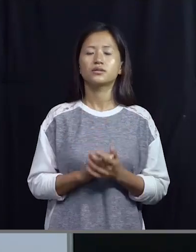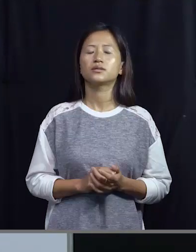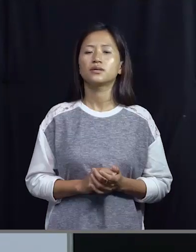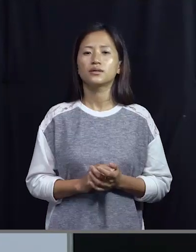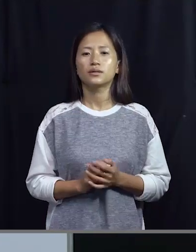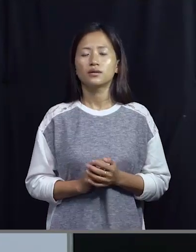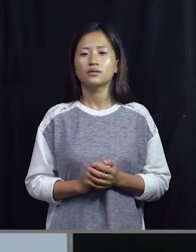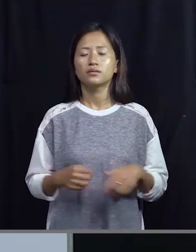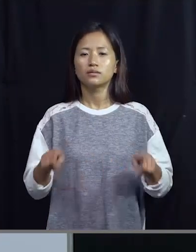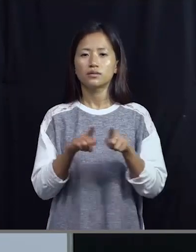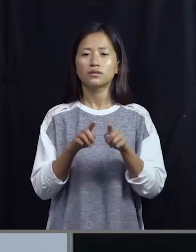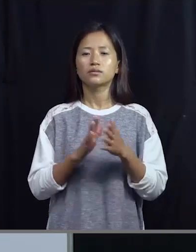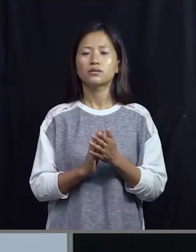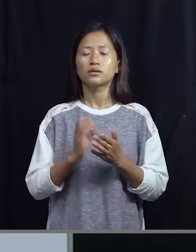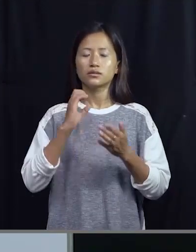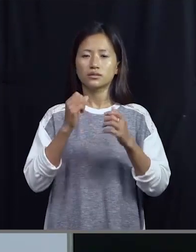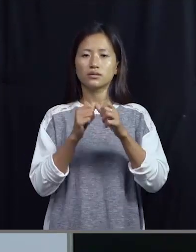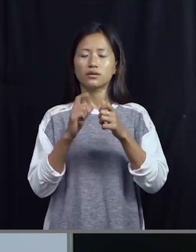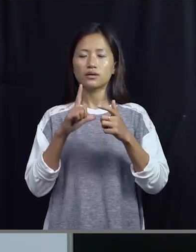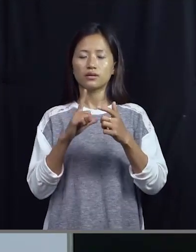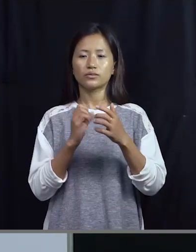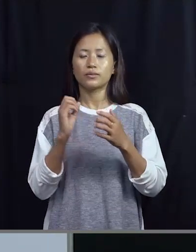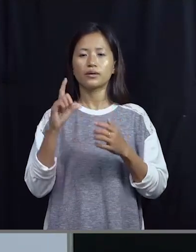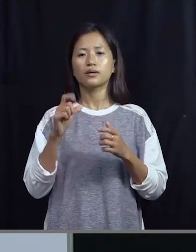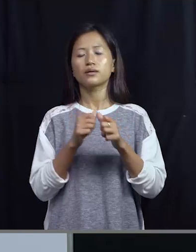D-E-V-I-N-E, and Collago,